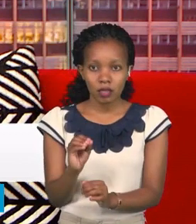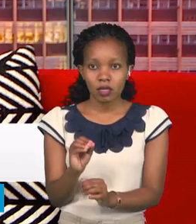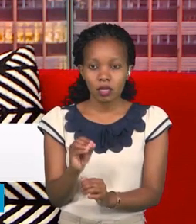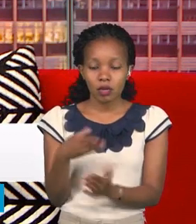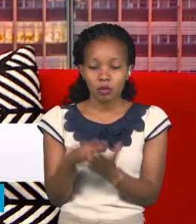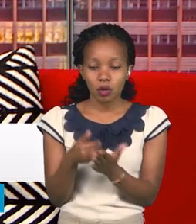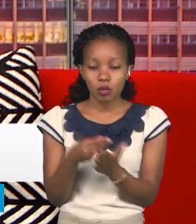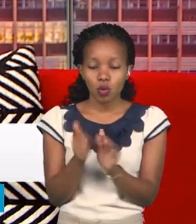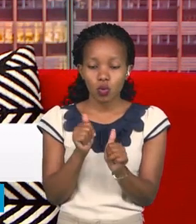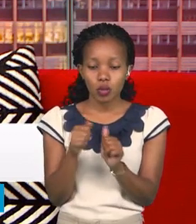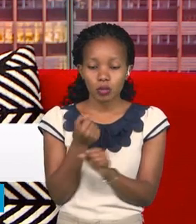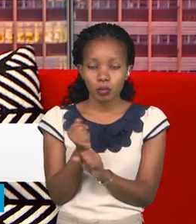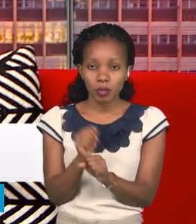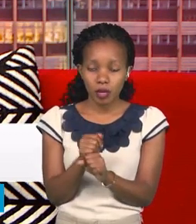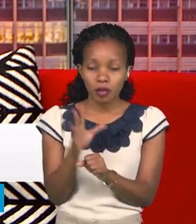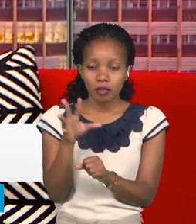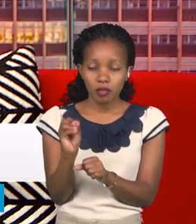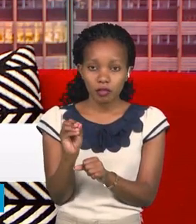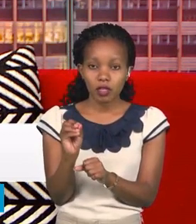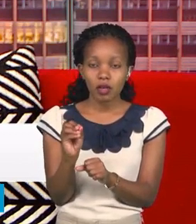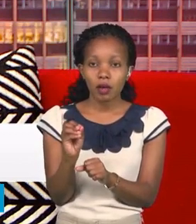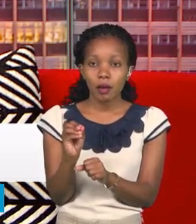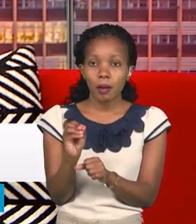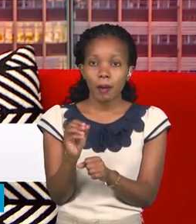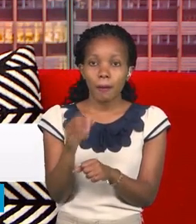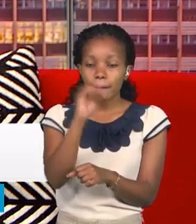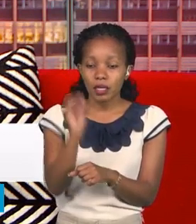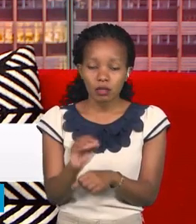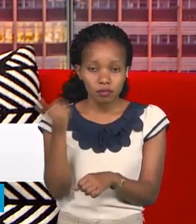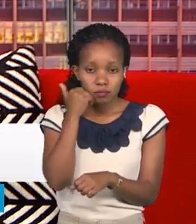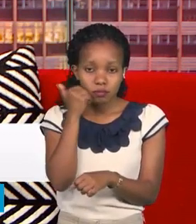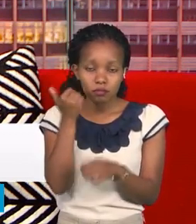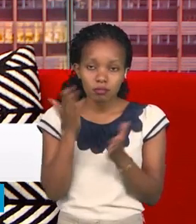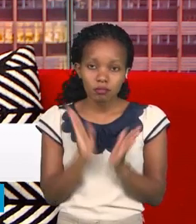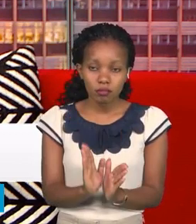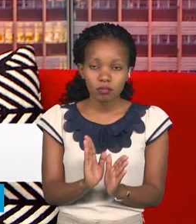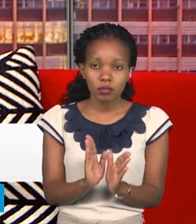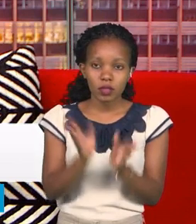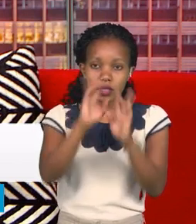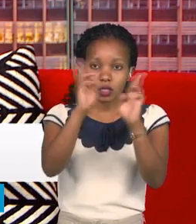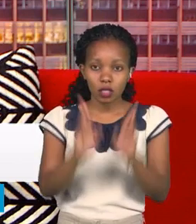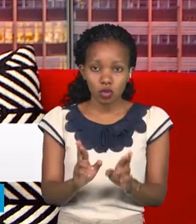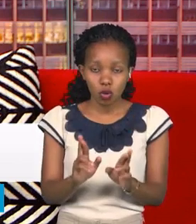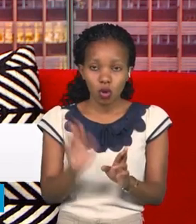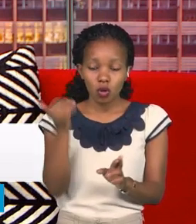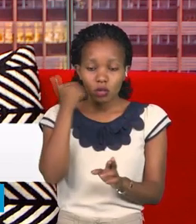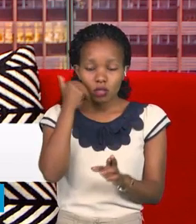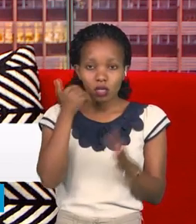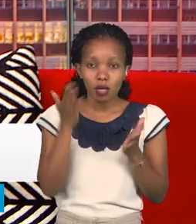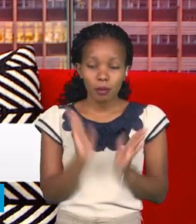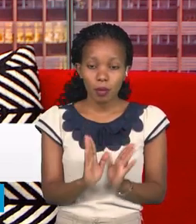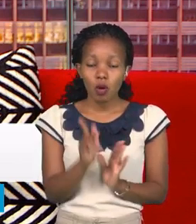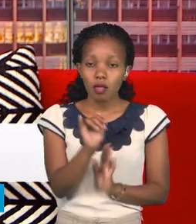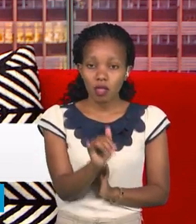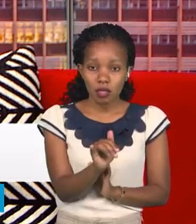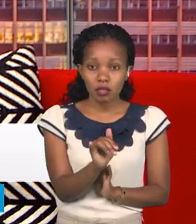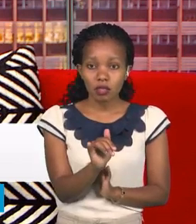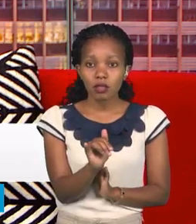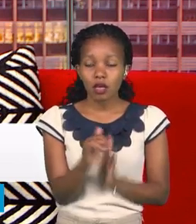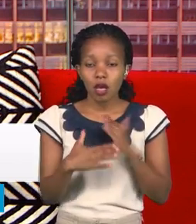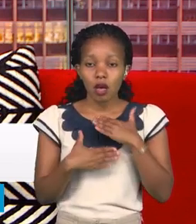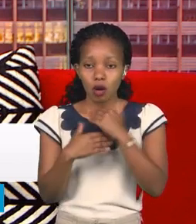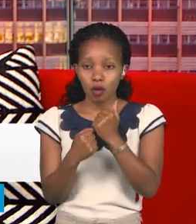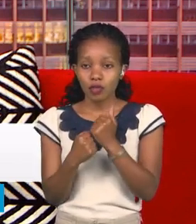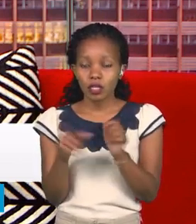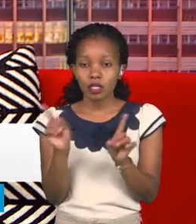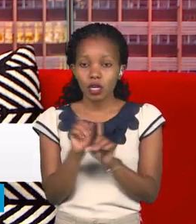that is generated or 50% of the patient footfall that happens in that hospital are from international patients. Okay. Right. Okay. So that's the kind of confidence,